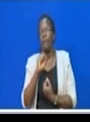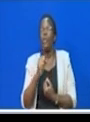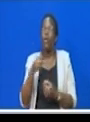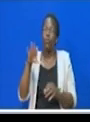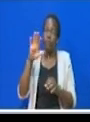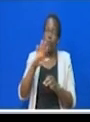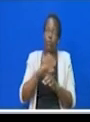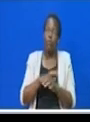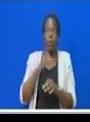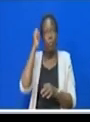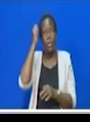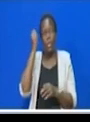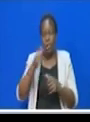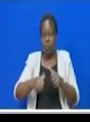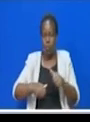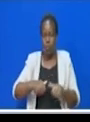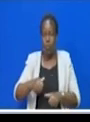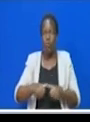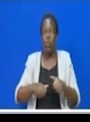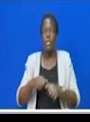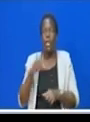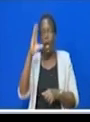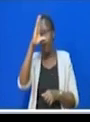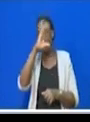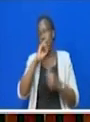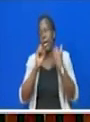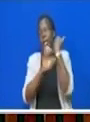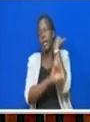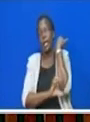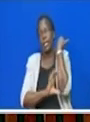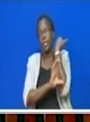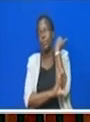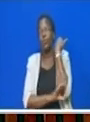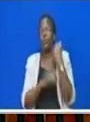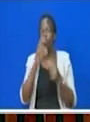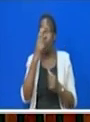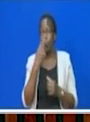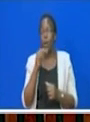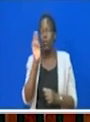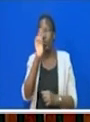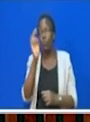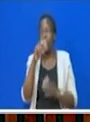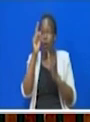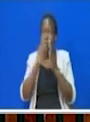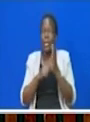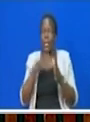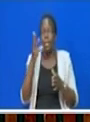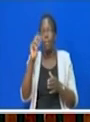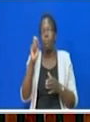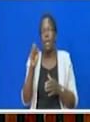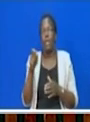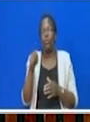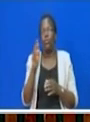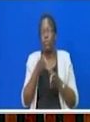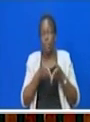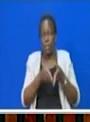fully politically control African colonies or countries. So we want to look, what are these methods that they used to acquire